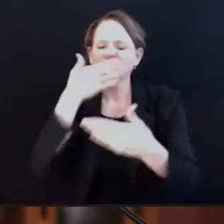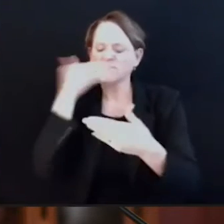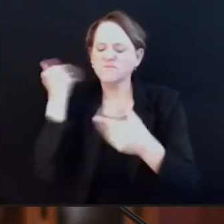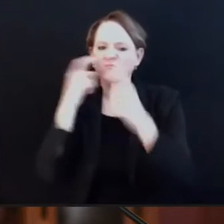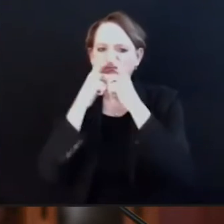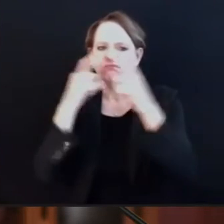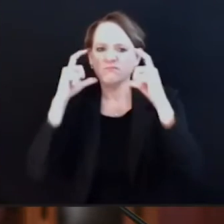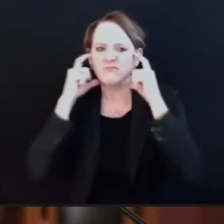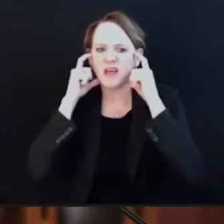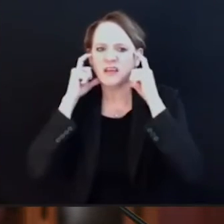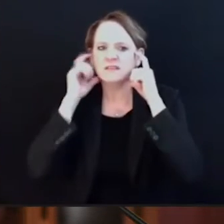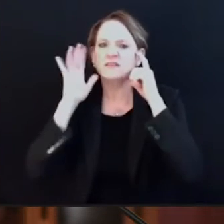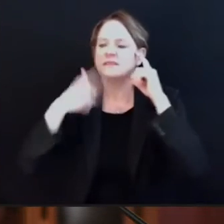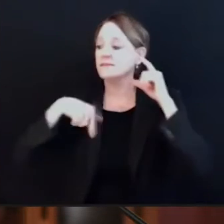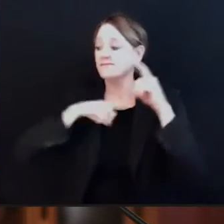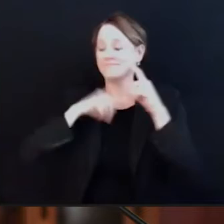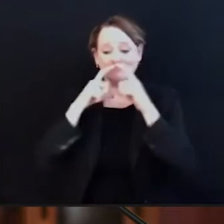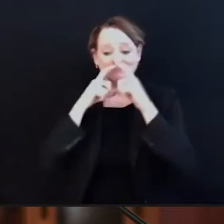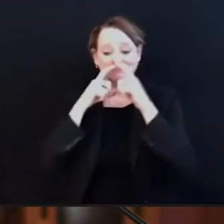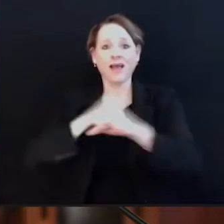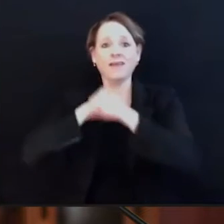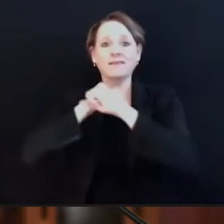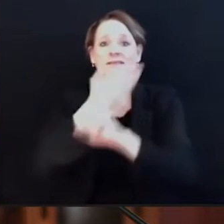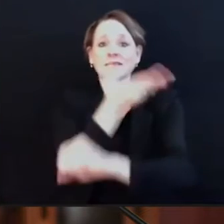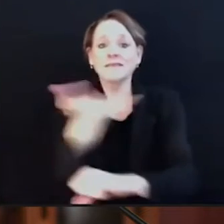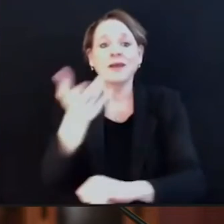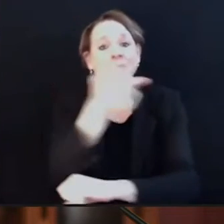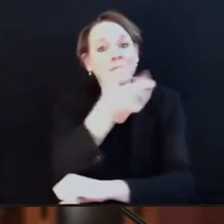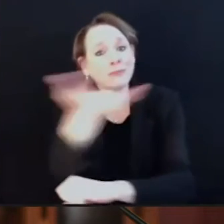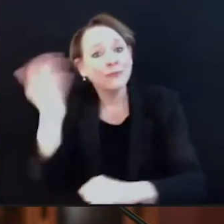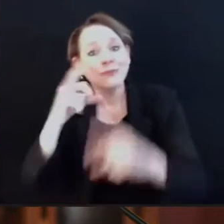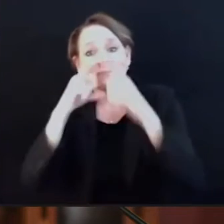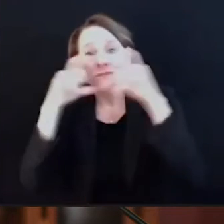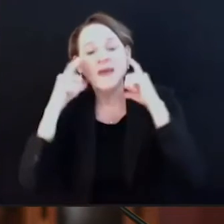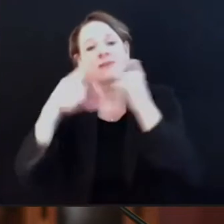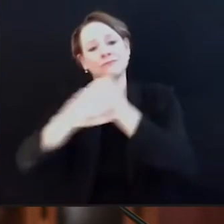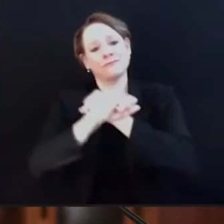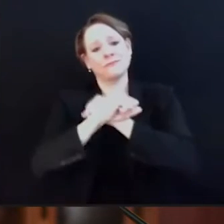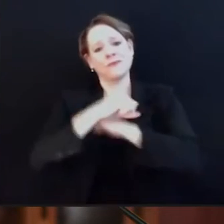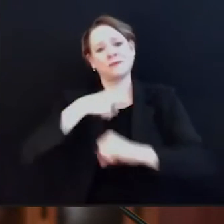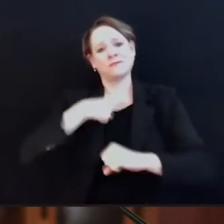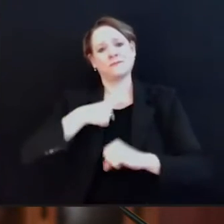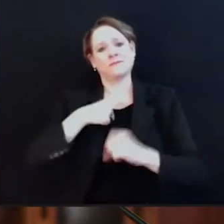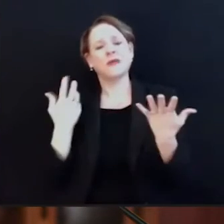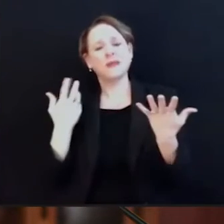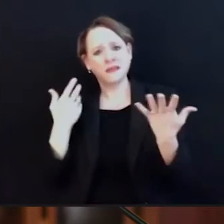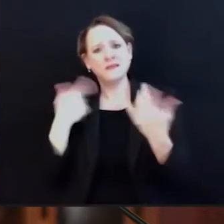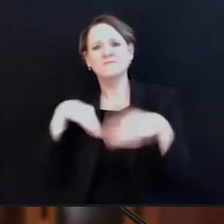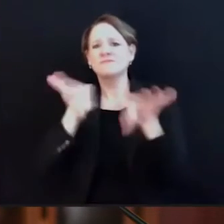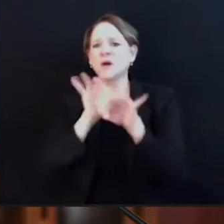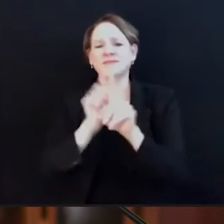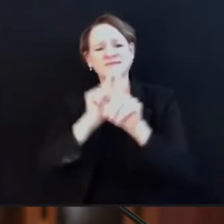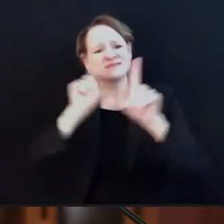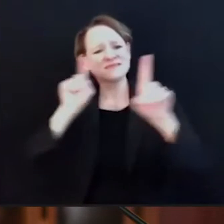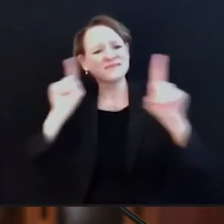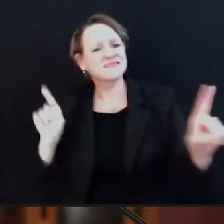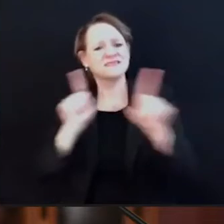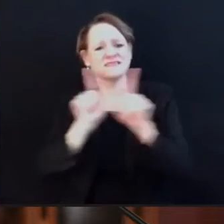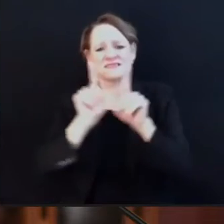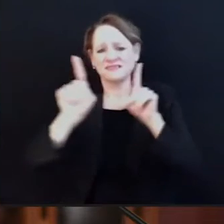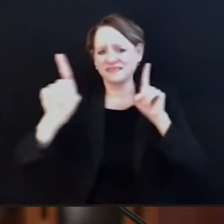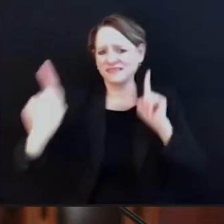practice physical distancing, stay 6 feet apart even when we're wearing our masks. And we need to wash our hands